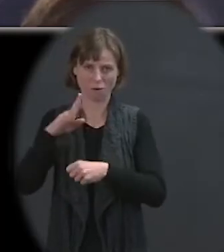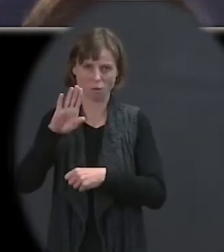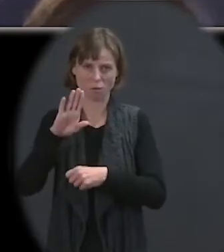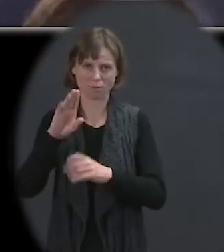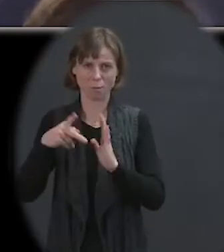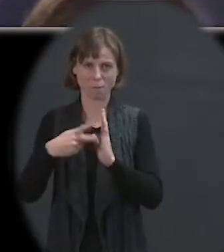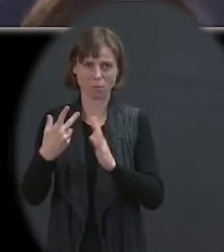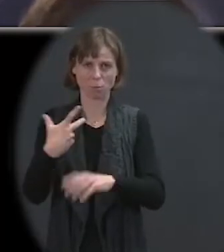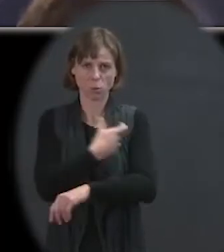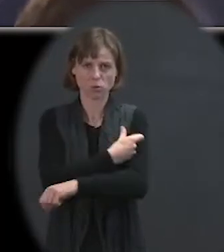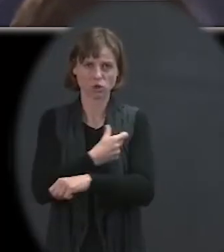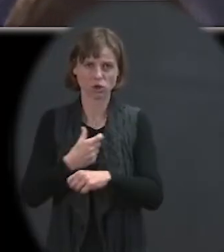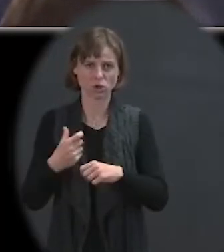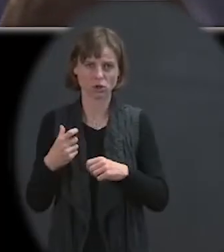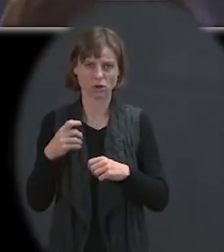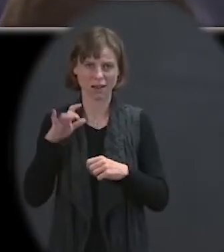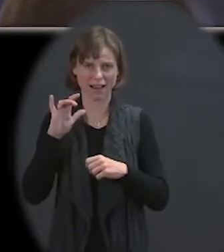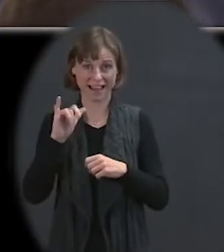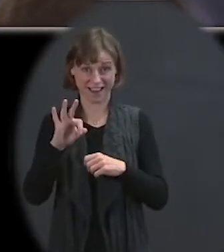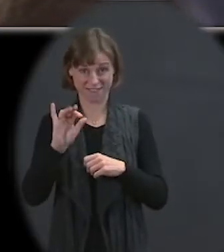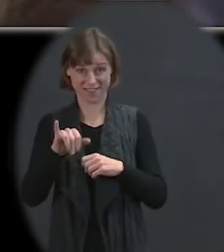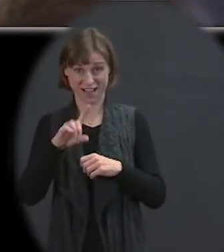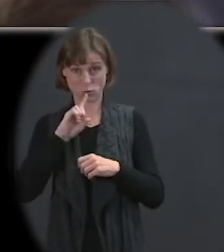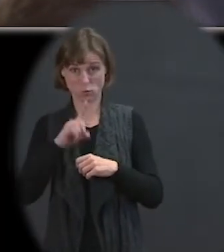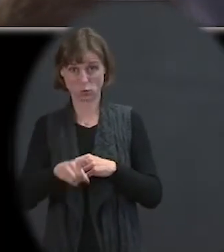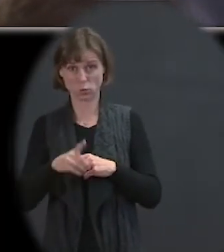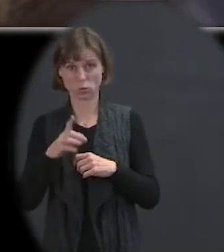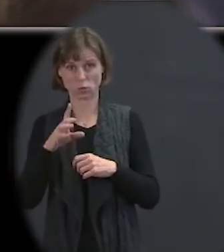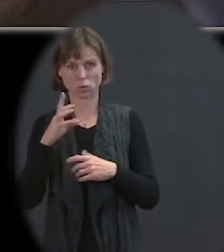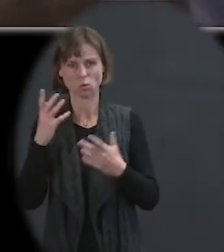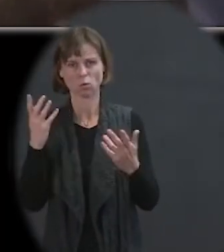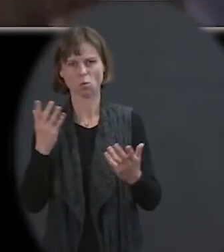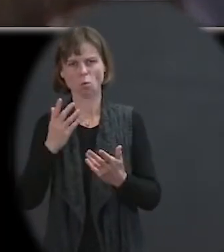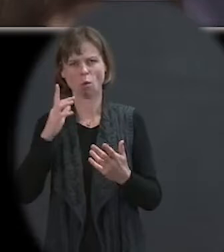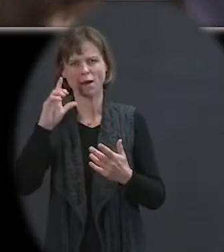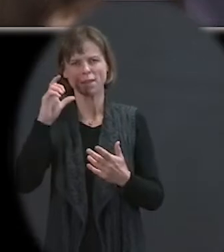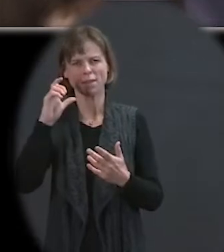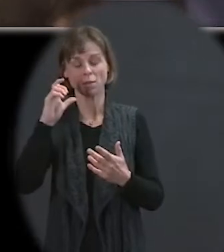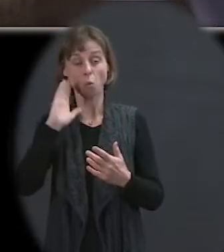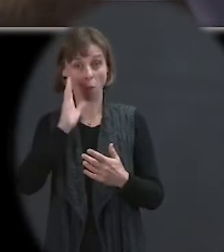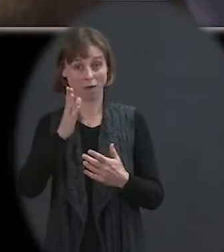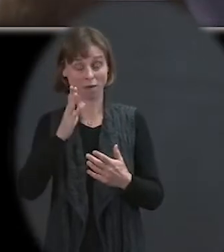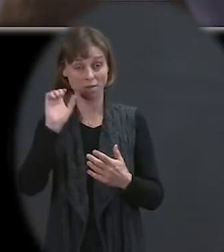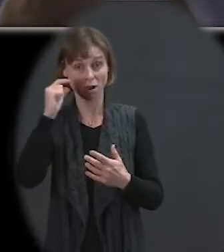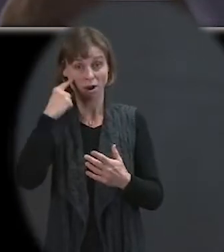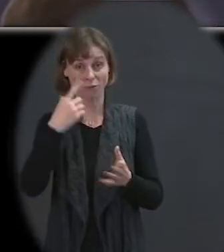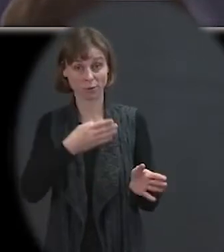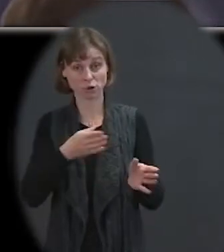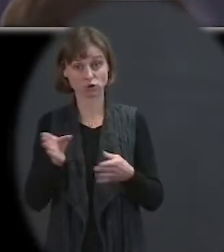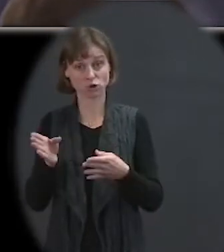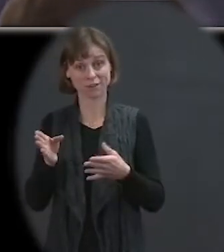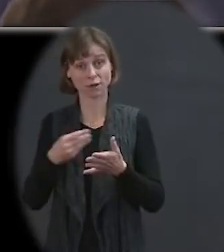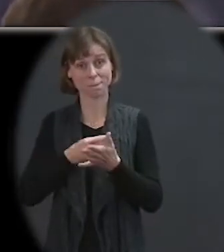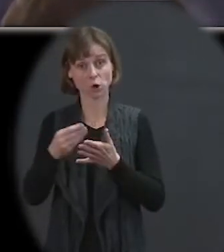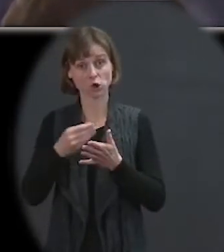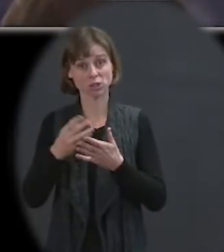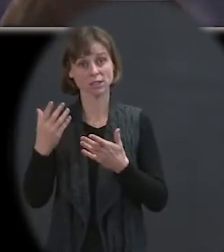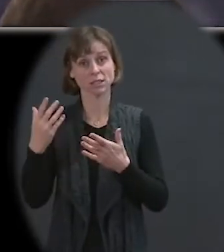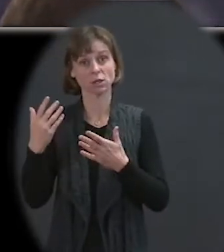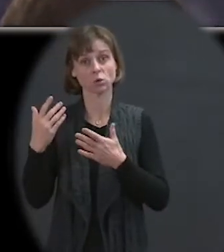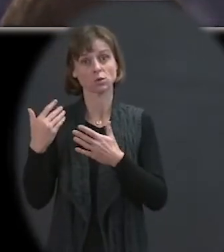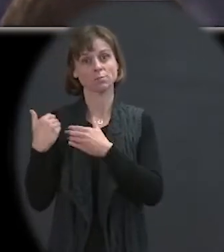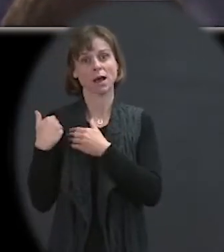with that assessment? And then if that's the case, would the government shift the purchasing responsibility